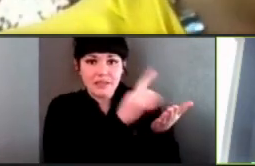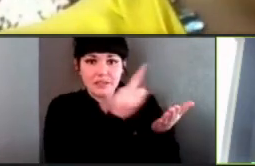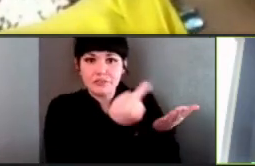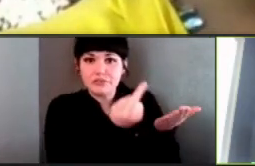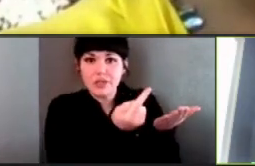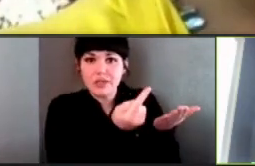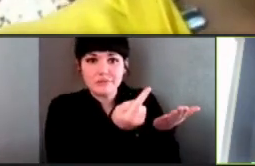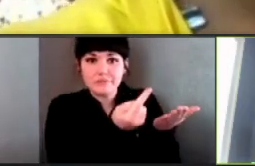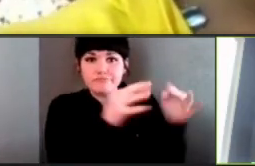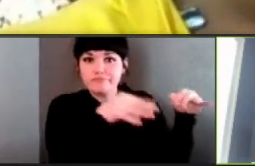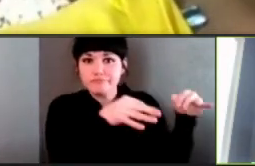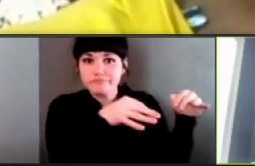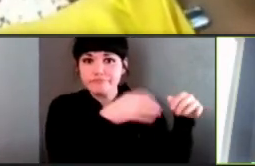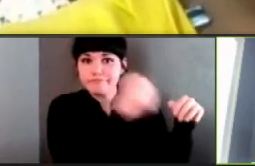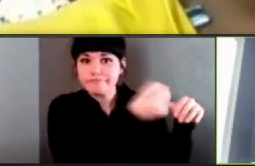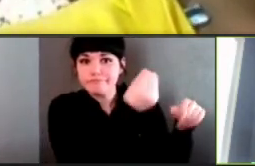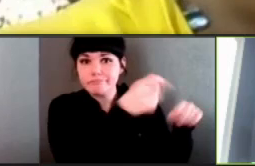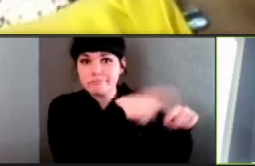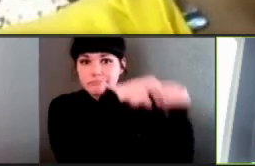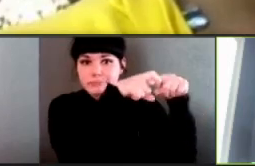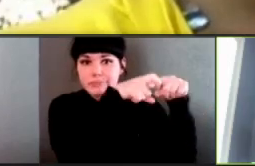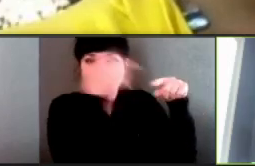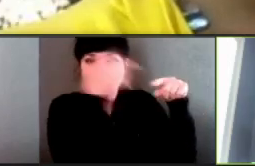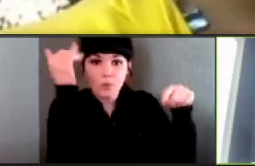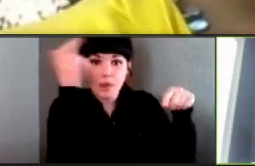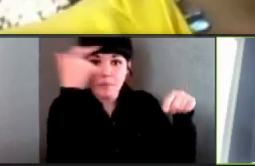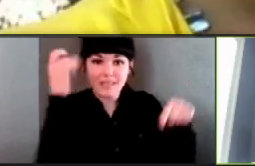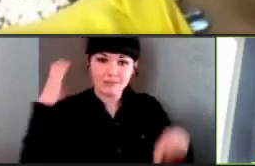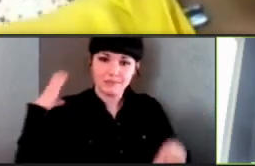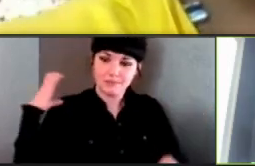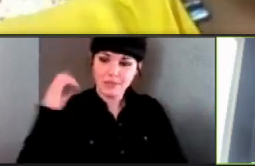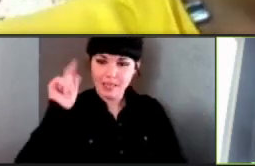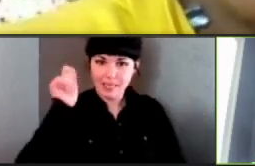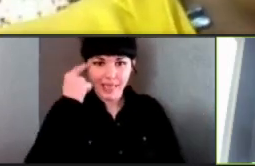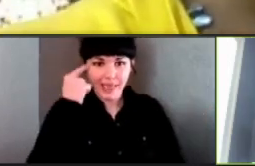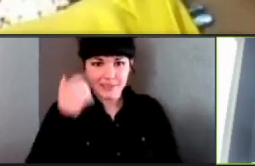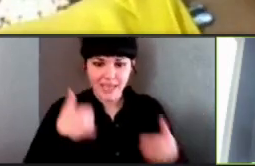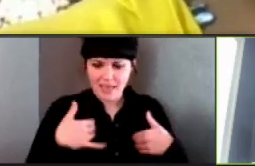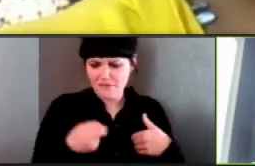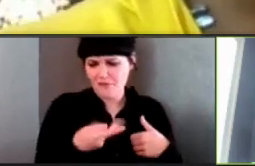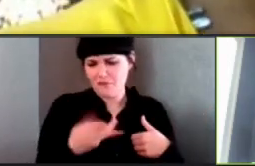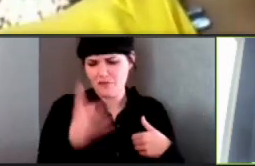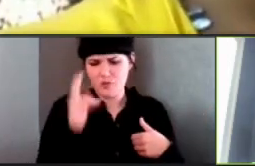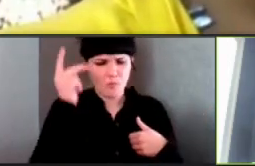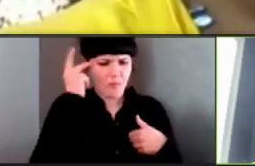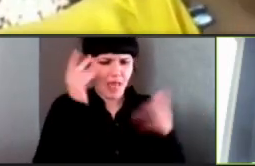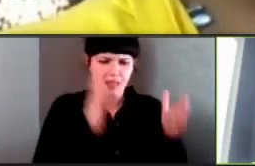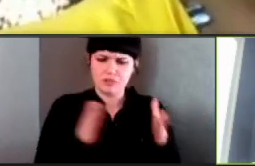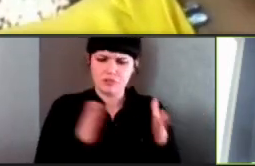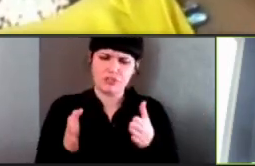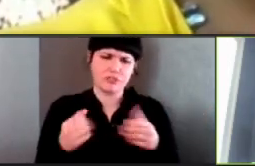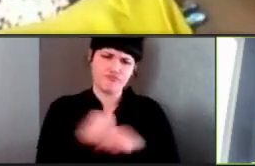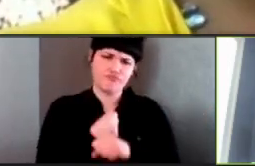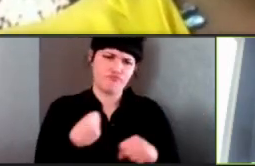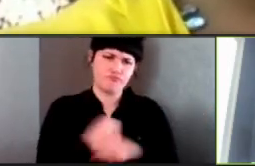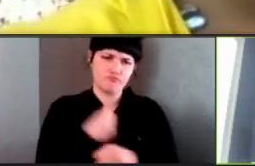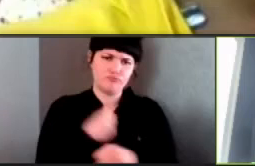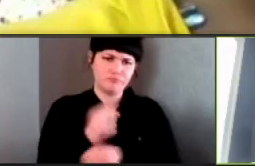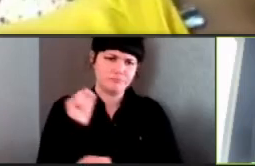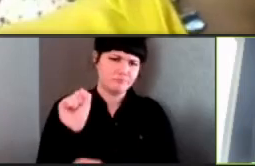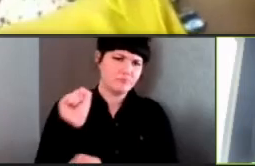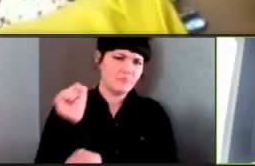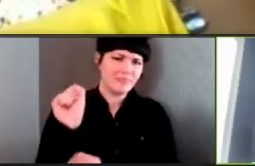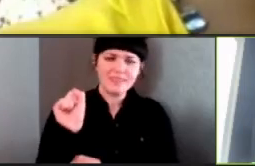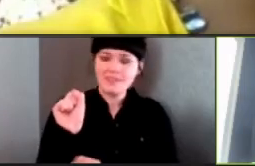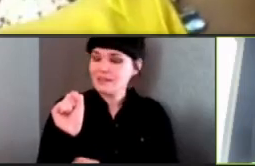in Lansing with a few politicians. There is, and it's such a sad case, and